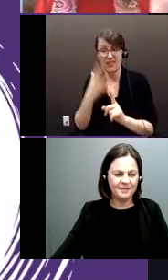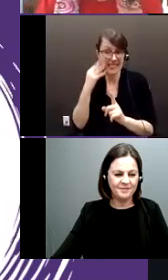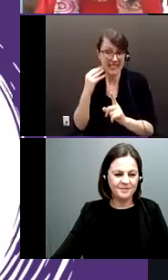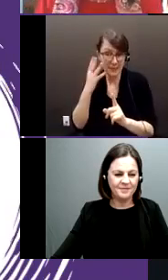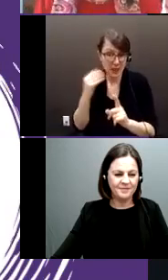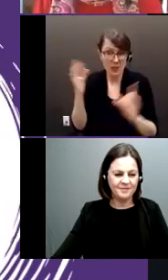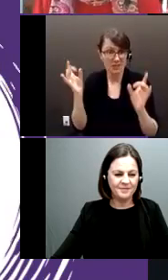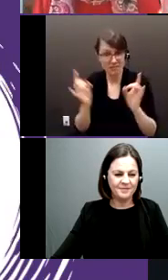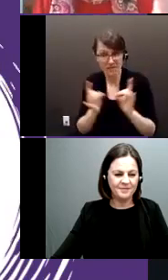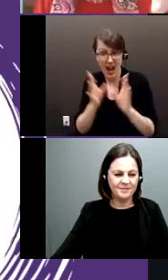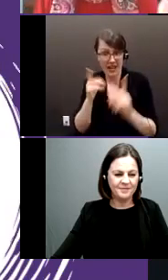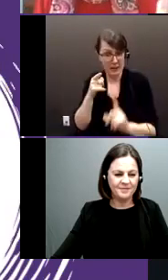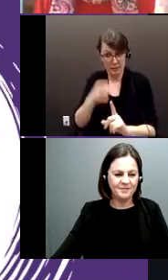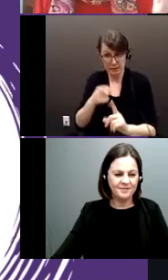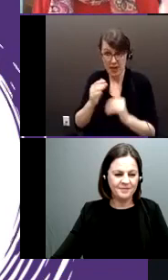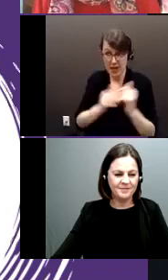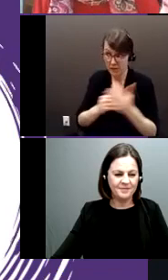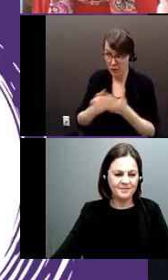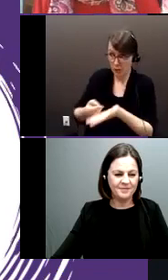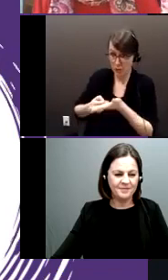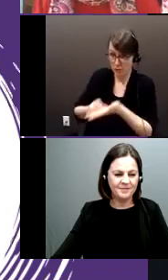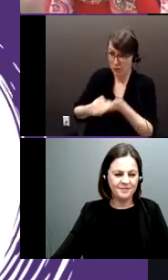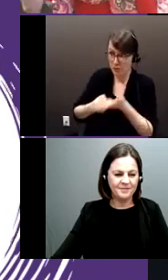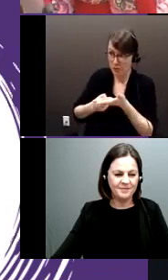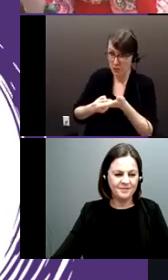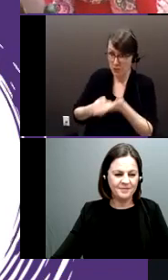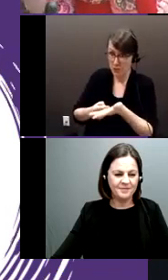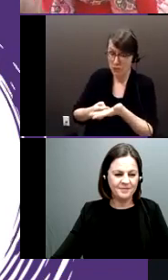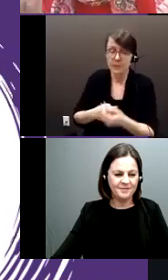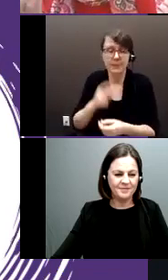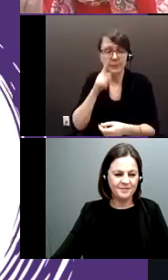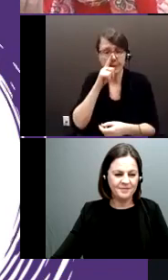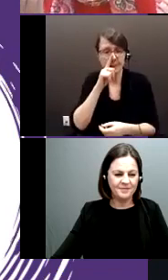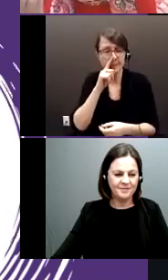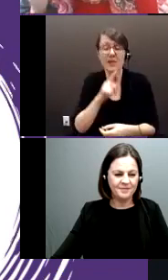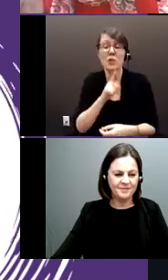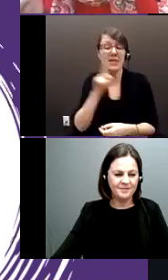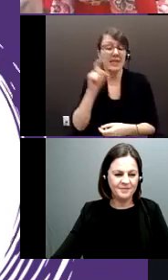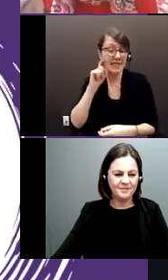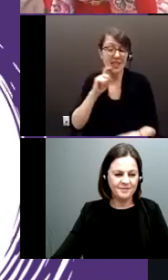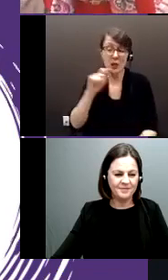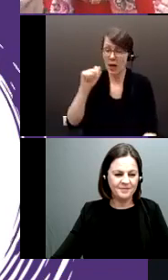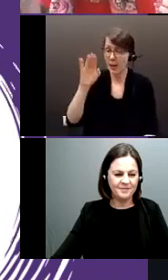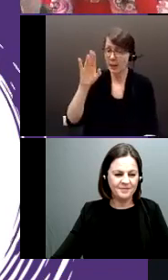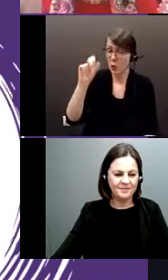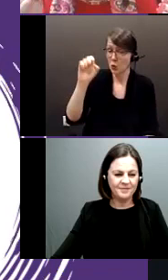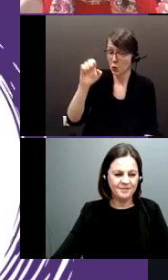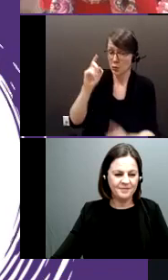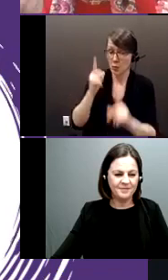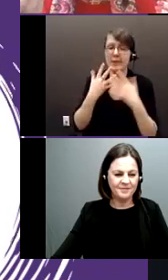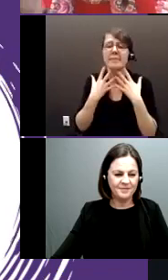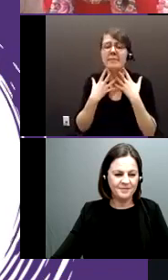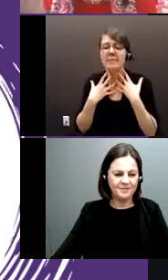Because even though we know sexual abuse or trauma is not about sex, right? We know that. But the